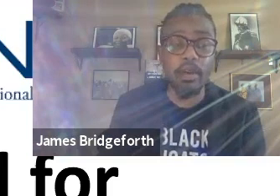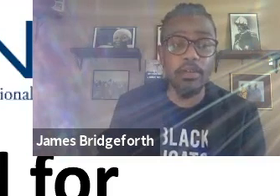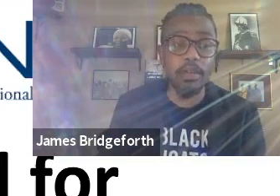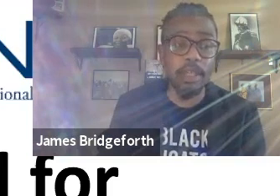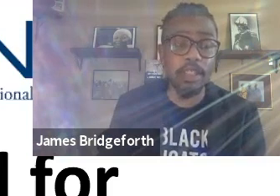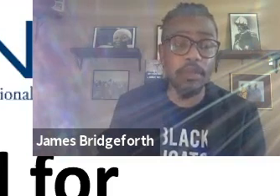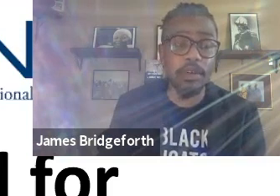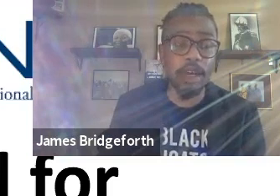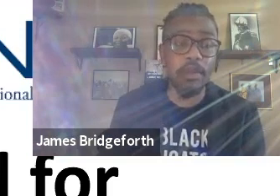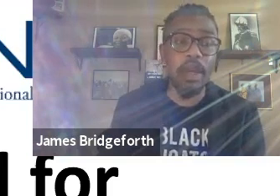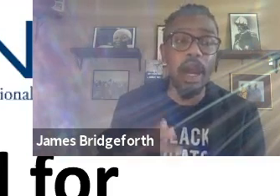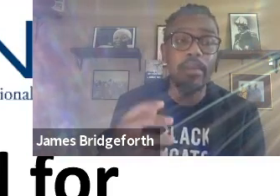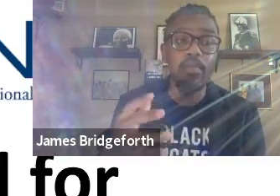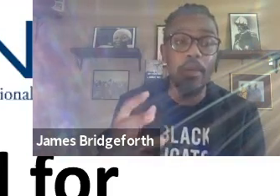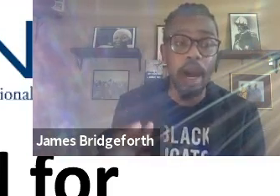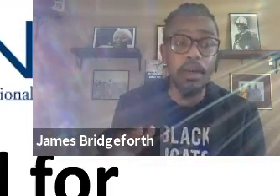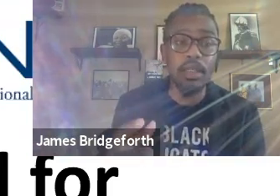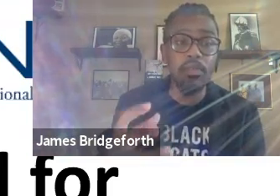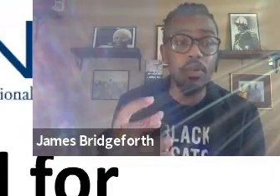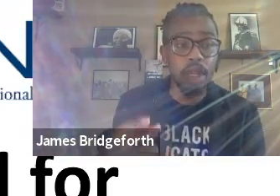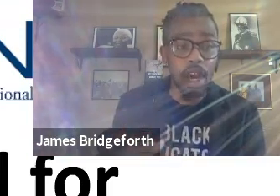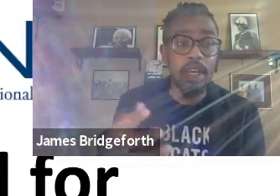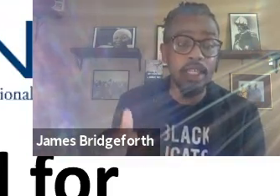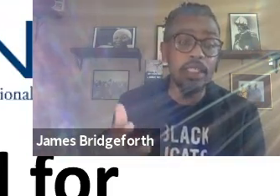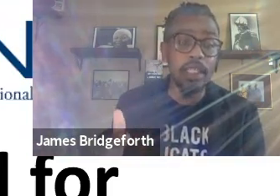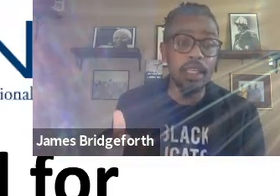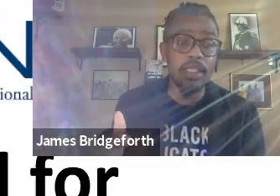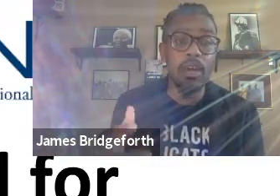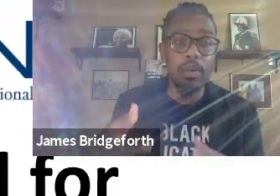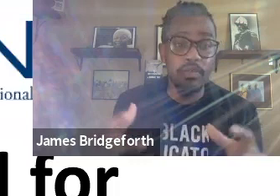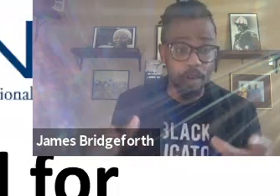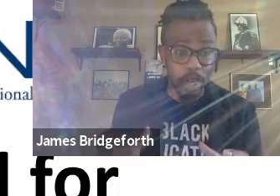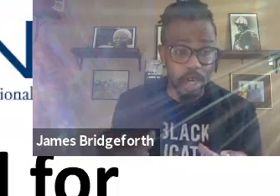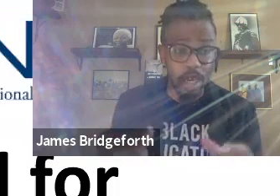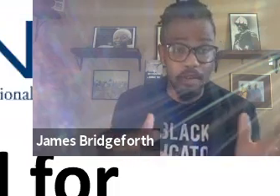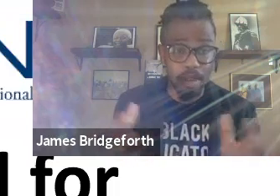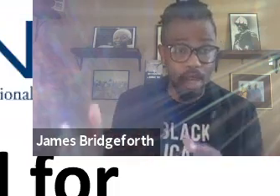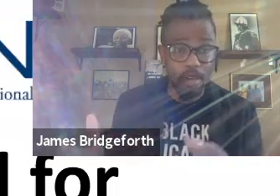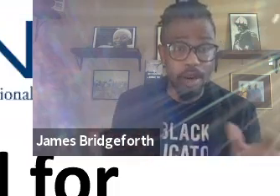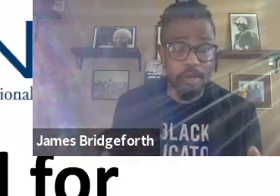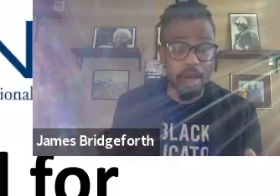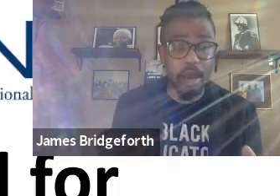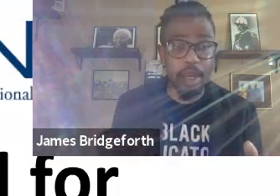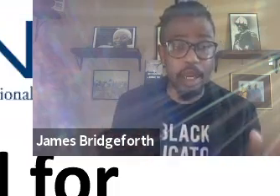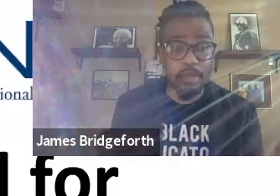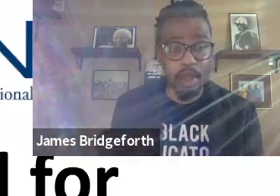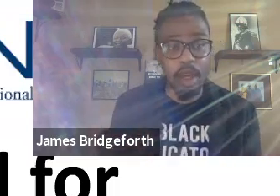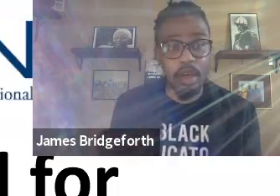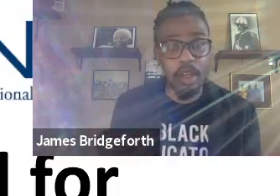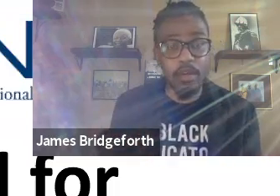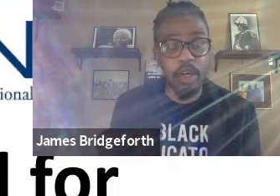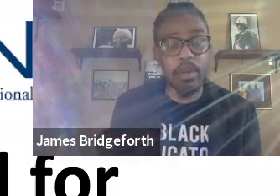as they're going through the PhD program. Our model, we would love to actually see this. We've created it, we've extended it from